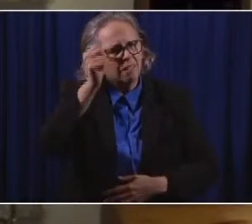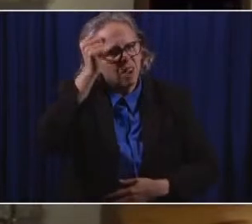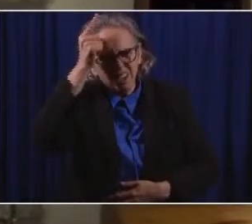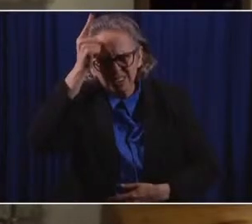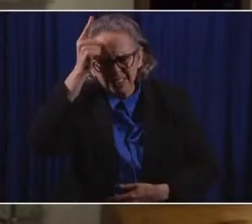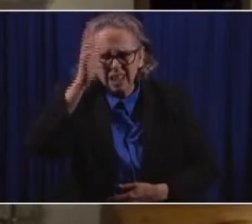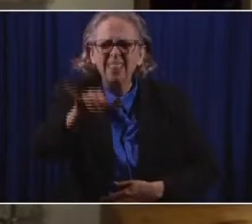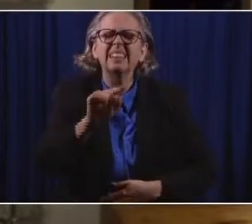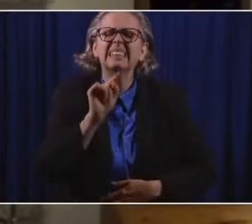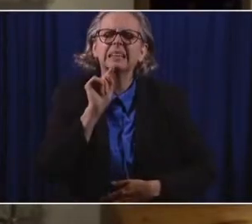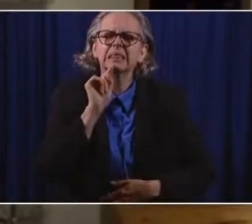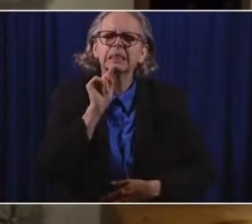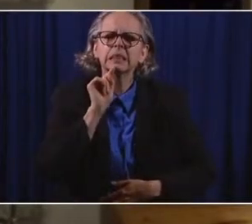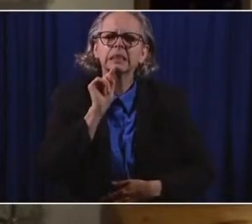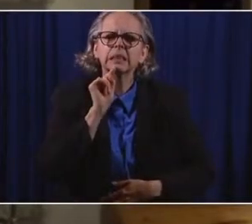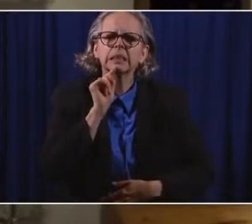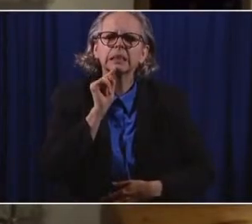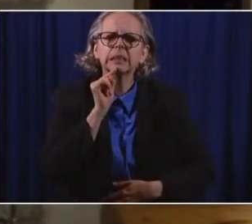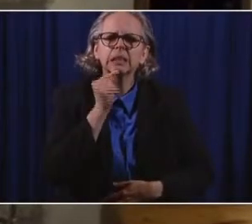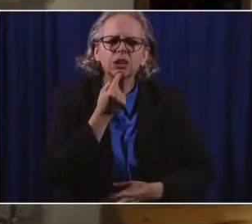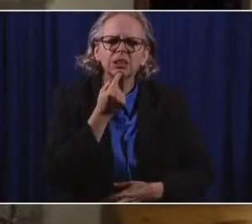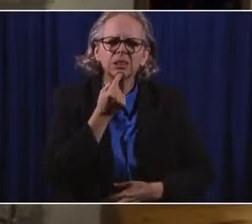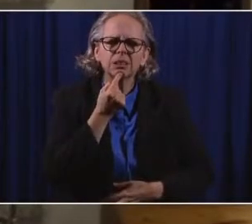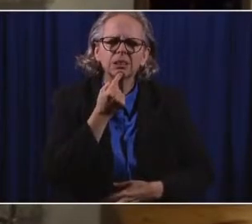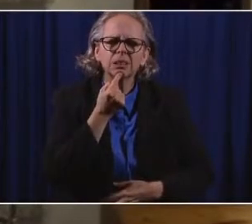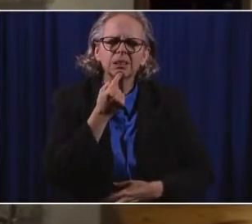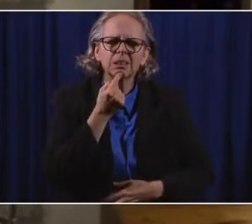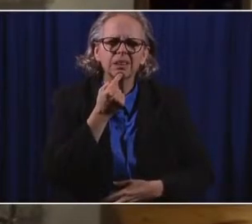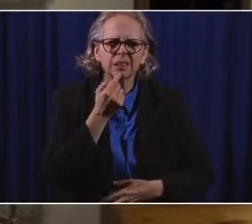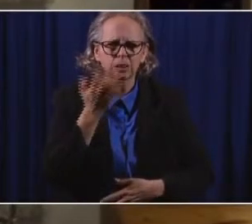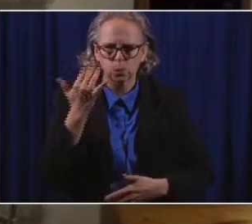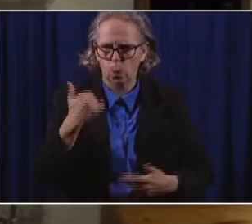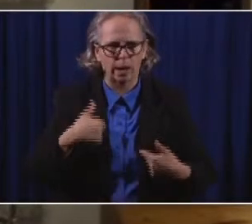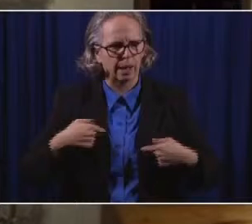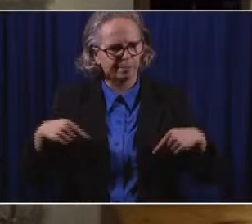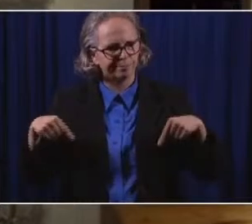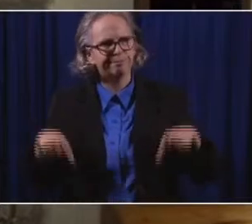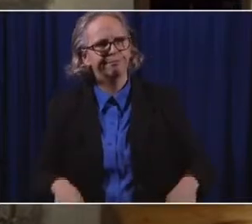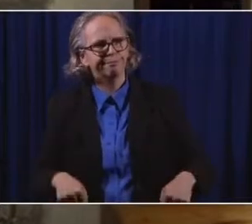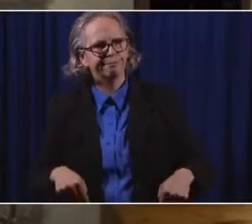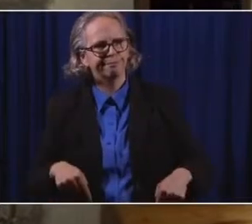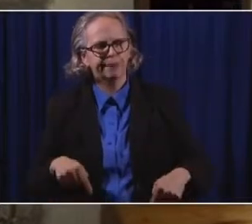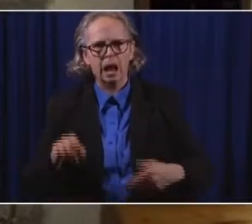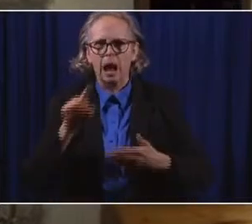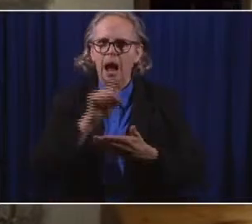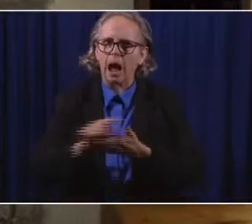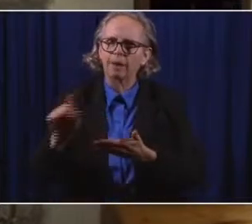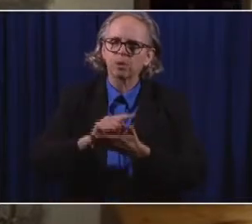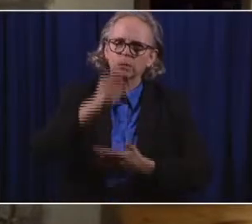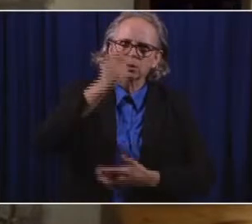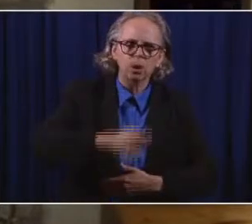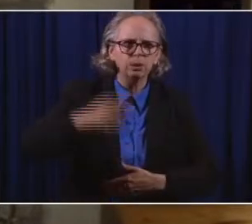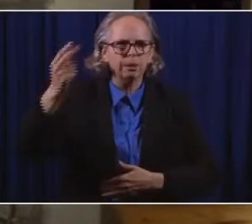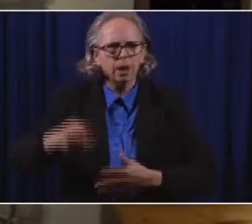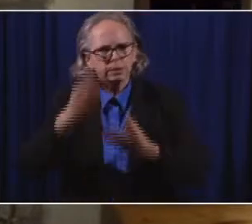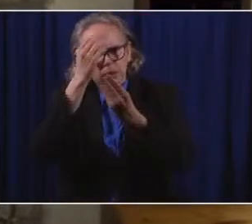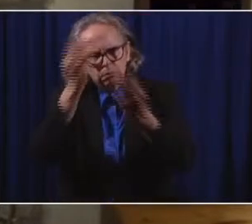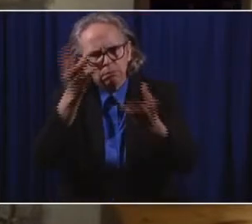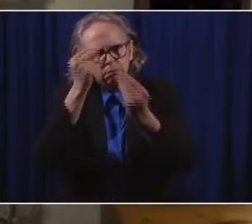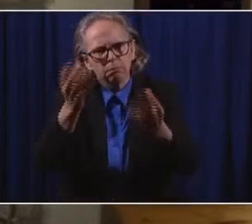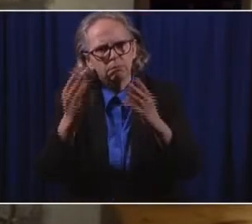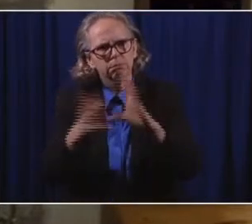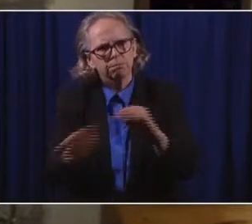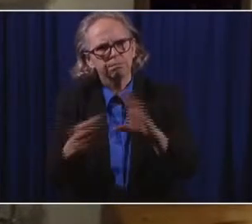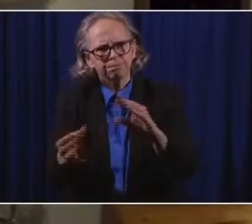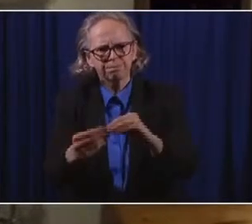we continue to do these press conferences. That's why we post this information up online every day. So with